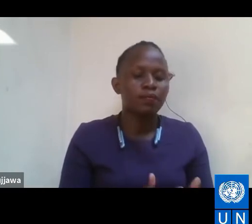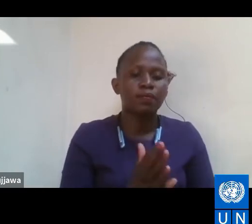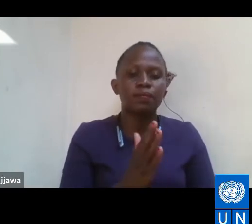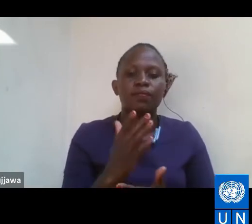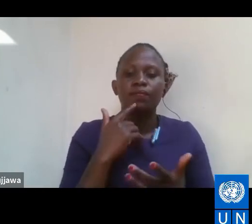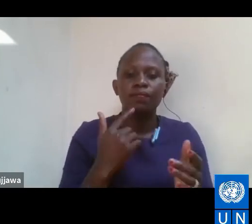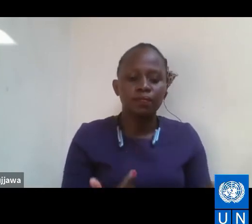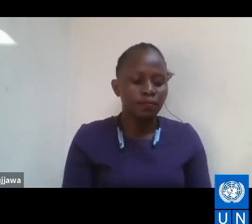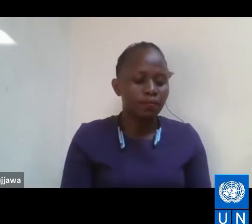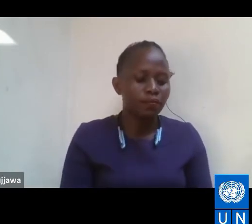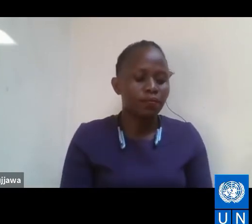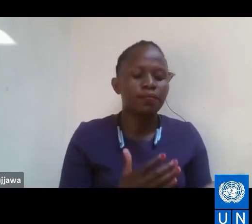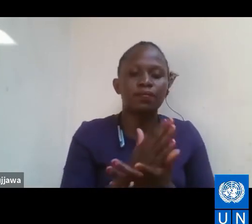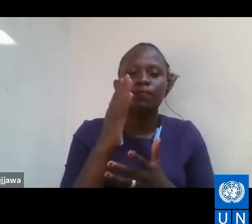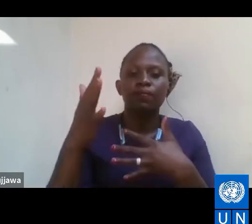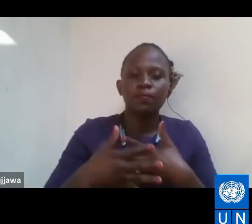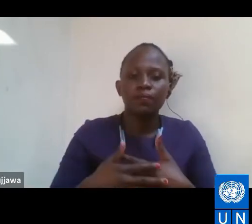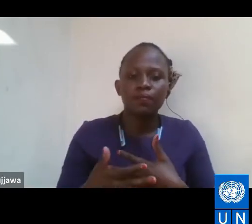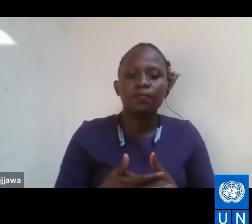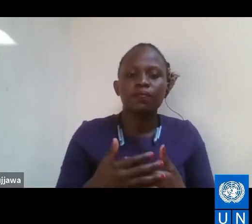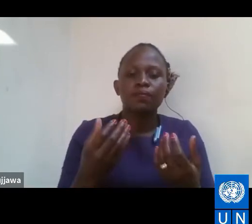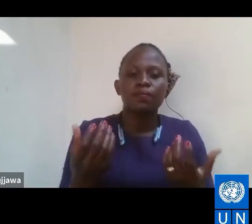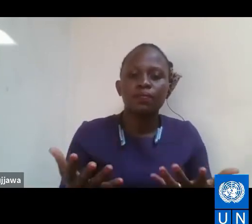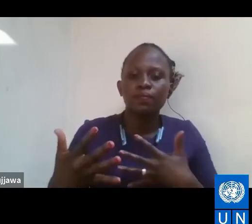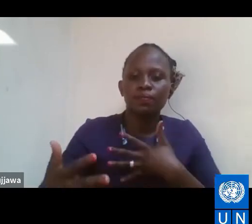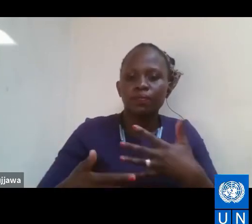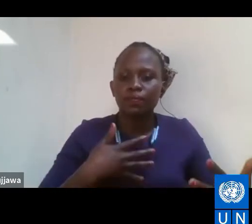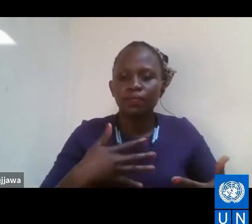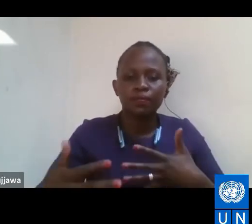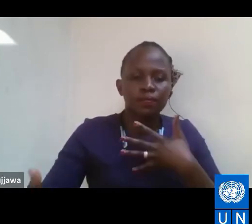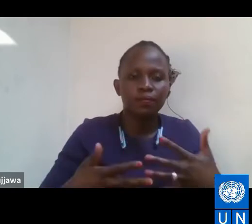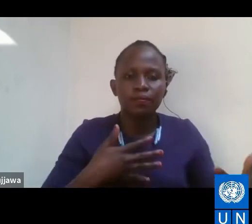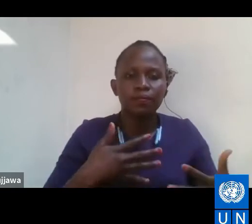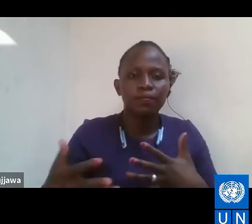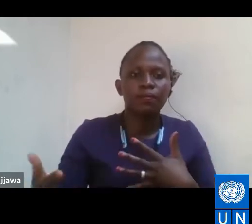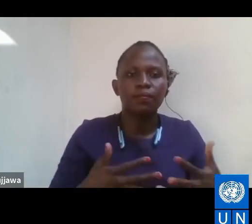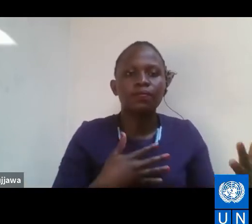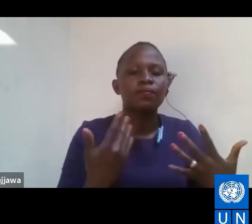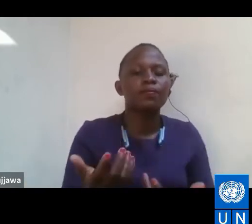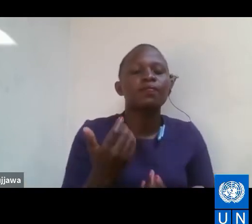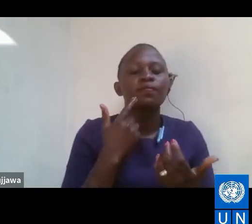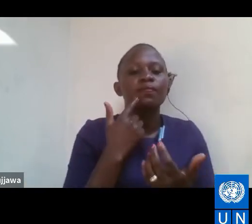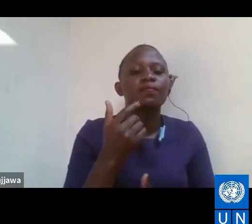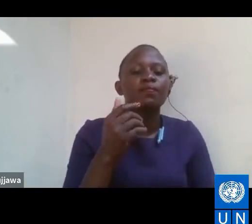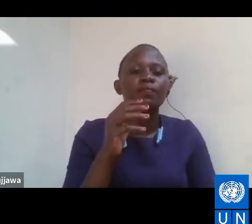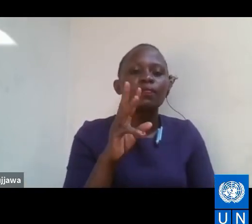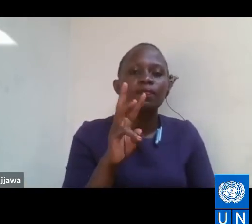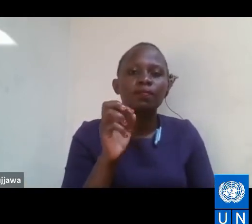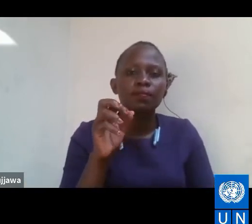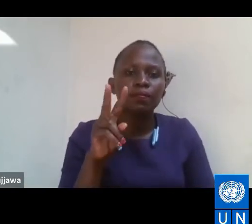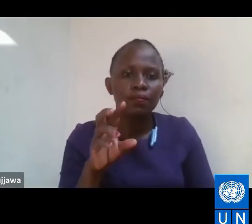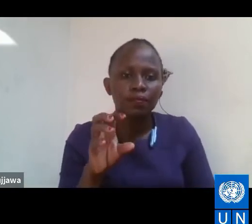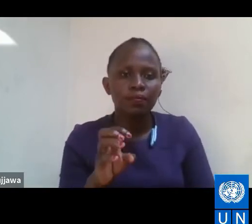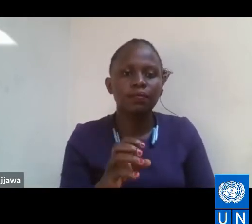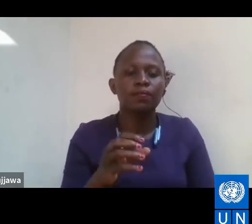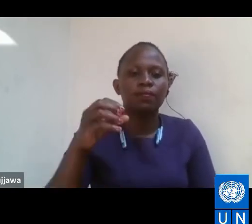wind, wind turbines. They're doing offshore wave energy. There's a huge amount